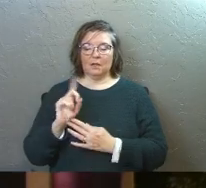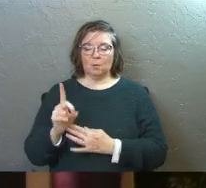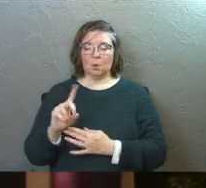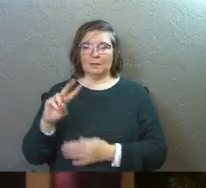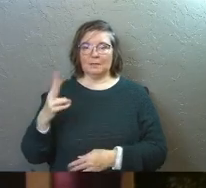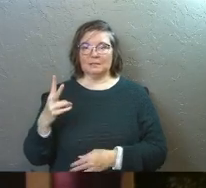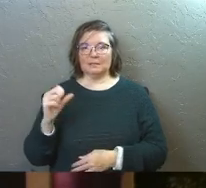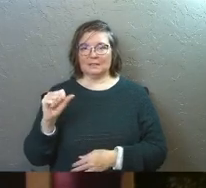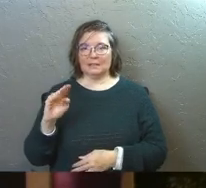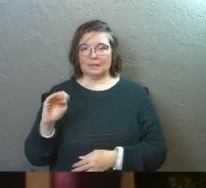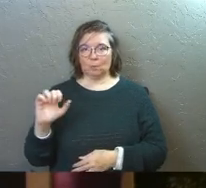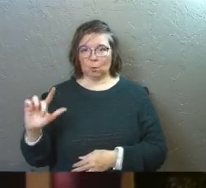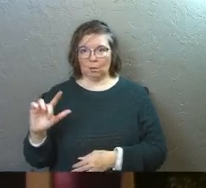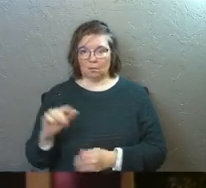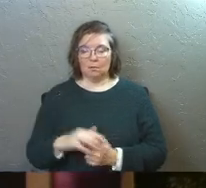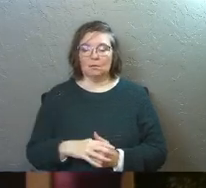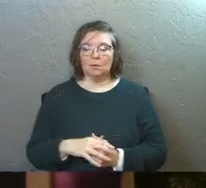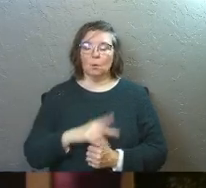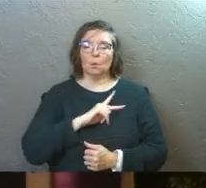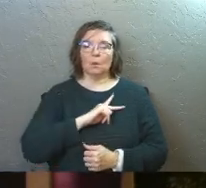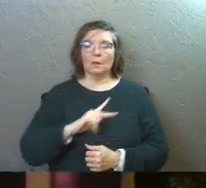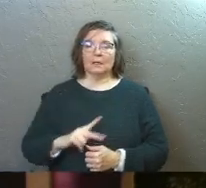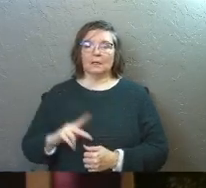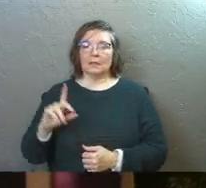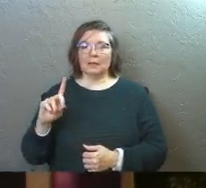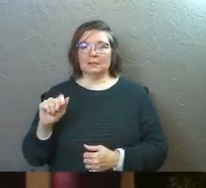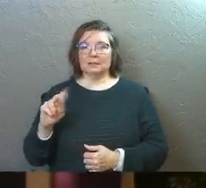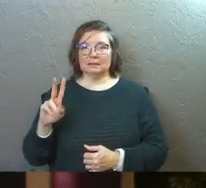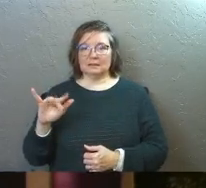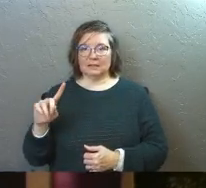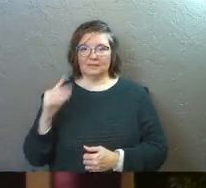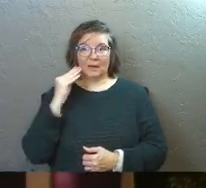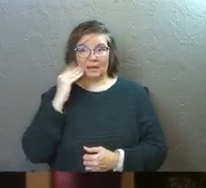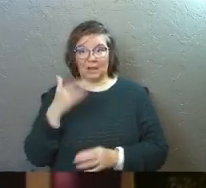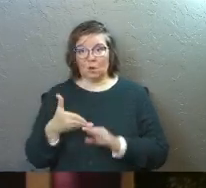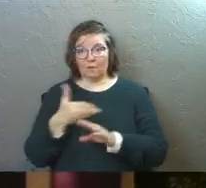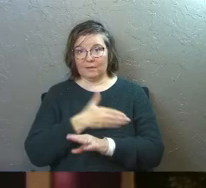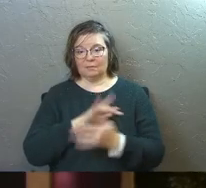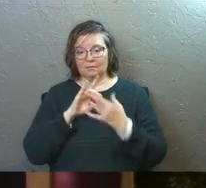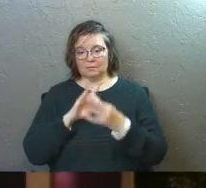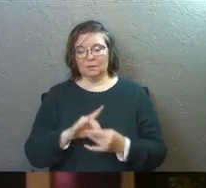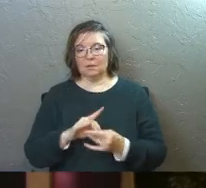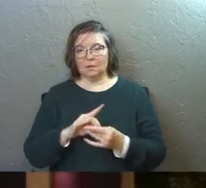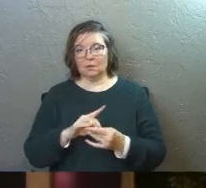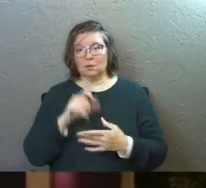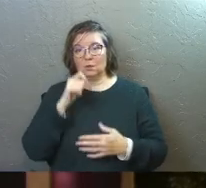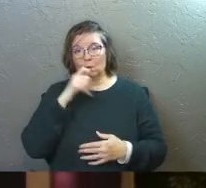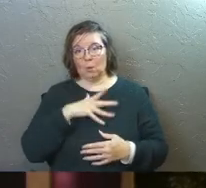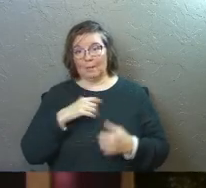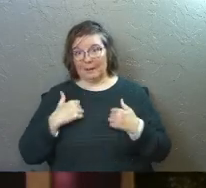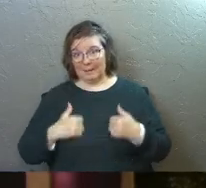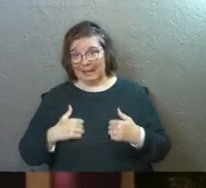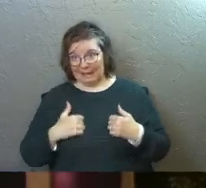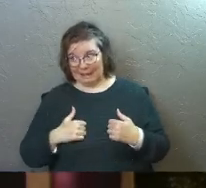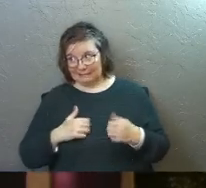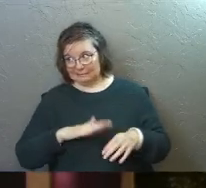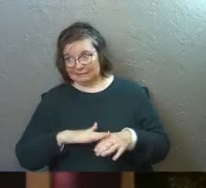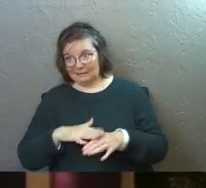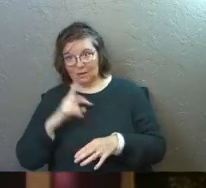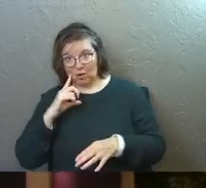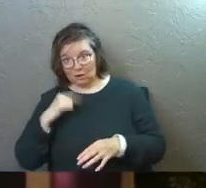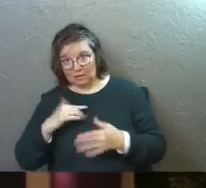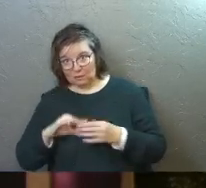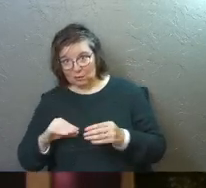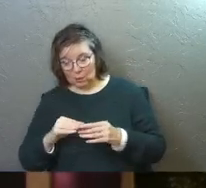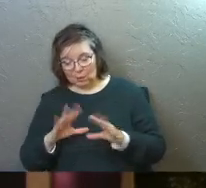2 Samuel that we're going to read from where King David does something, and I'll just let you know in advance, has to do with a woman bathing, okay? So just if you never heard this